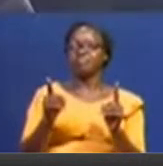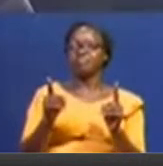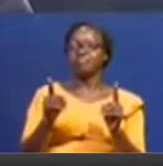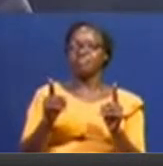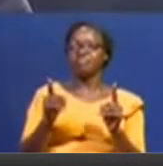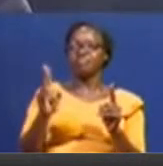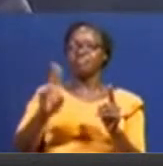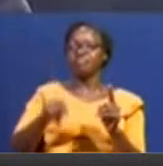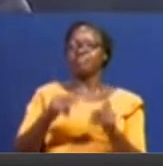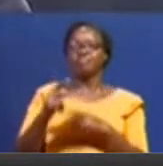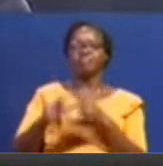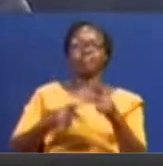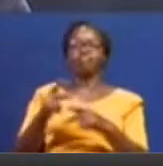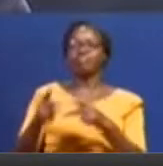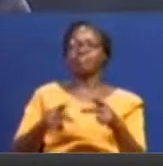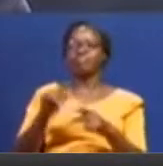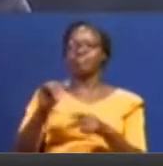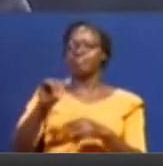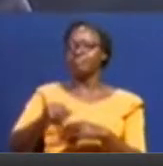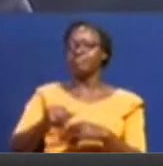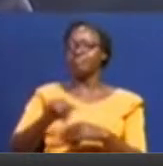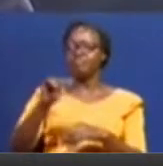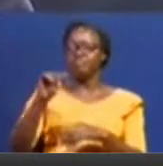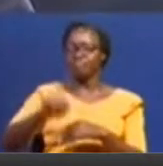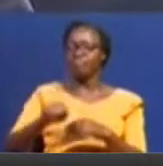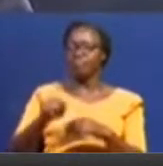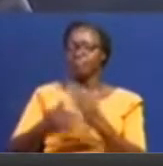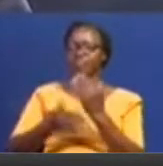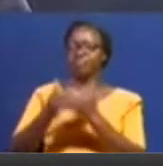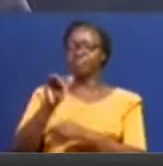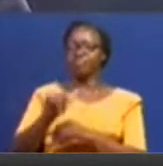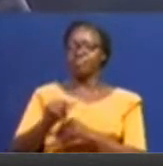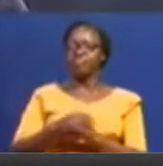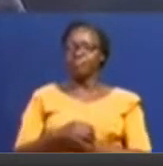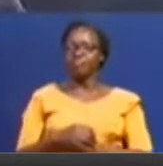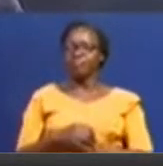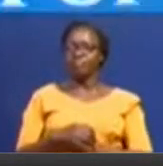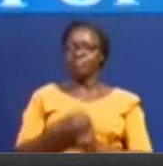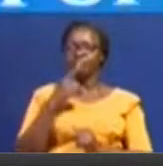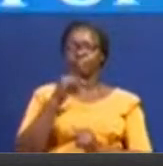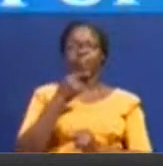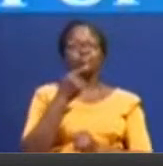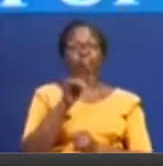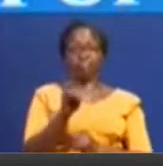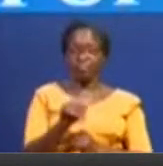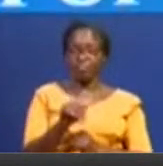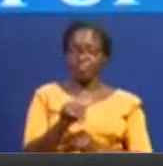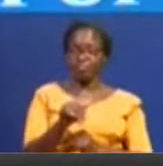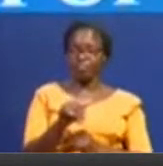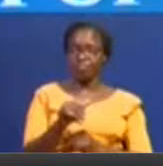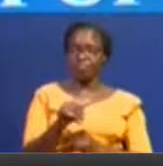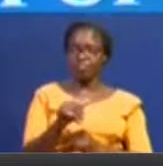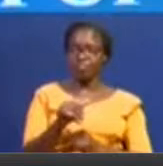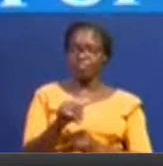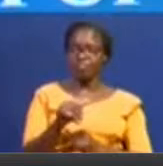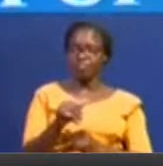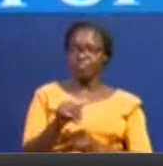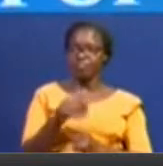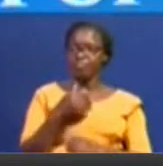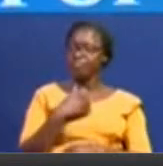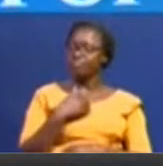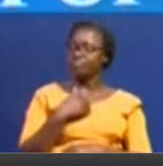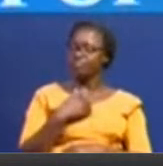is no procedure that can be able to cover that. So, Madam, you are saying that you would